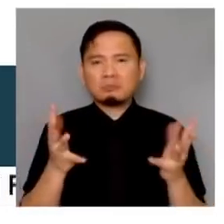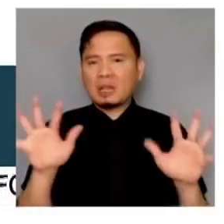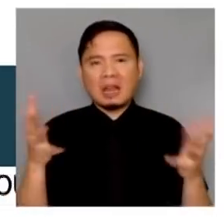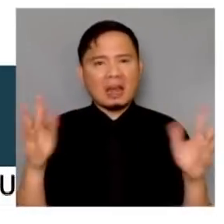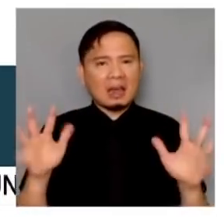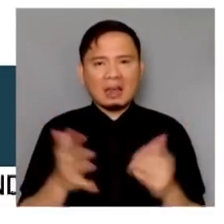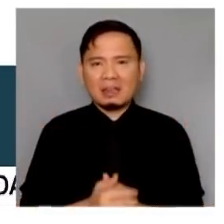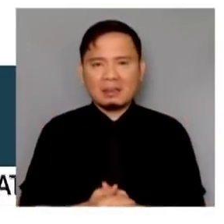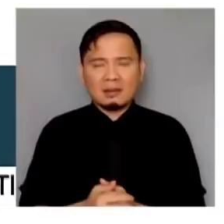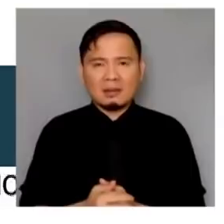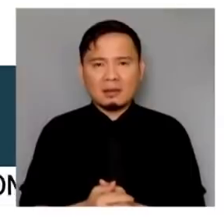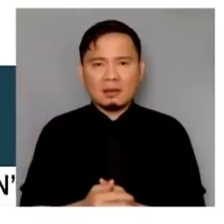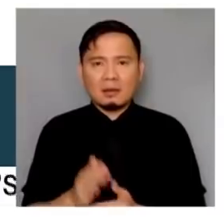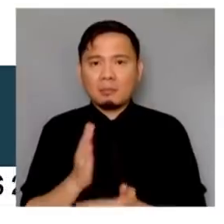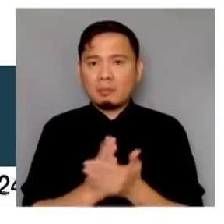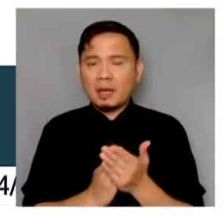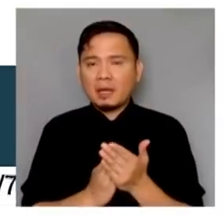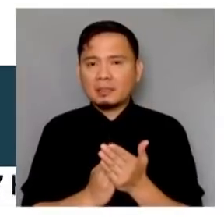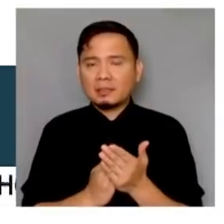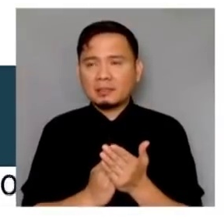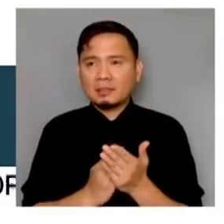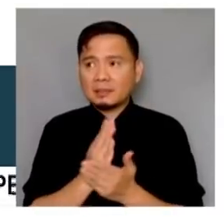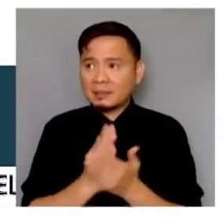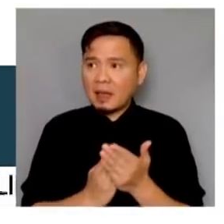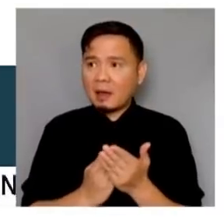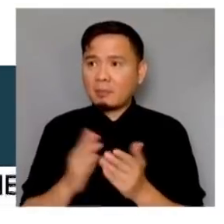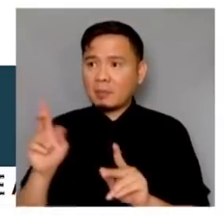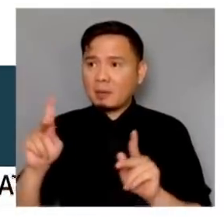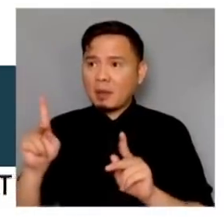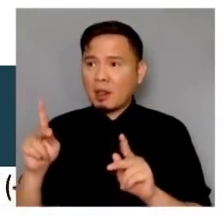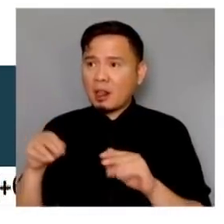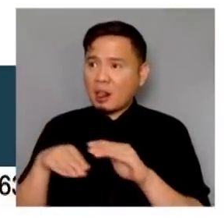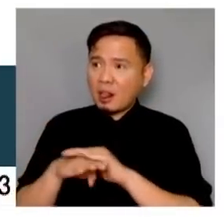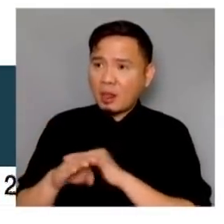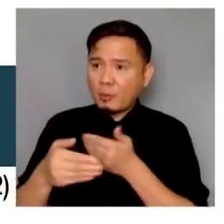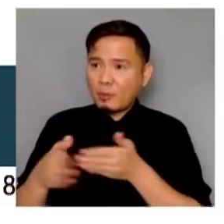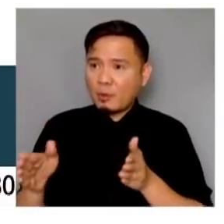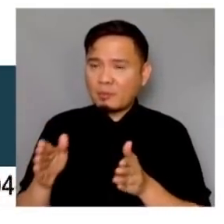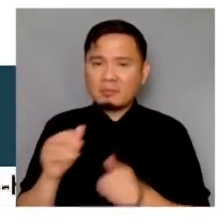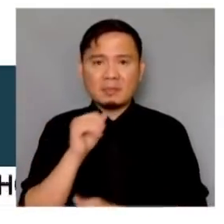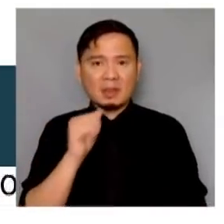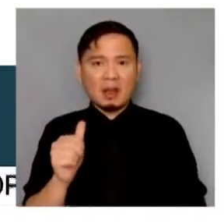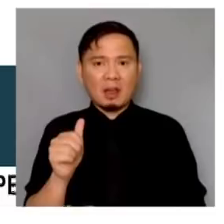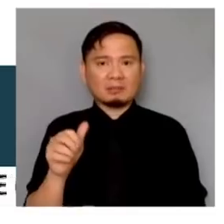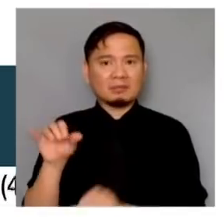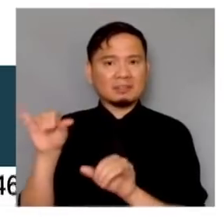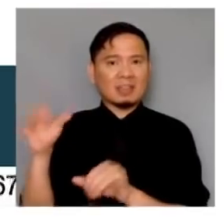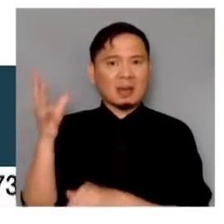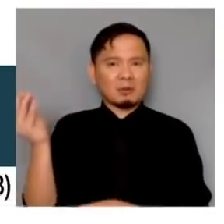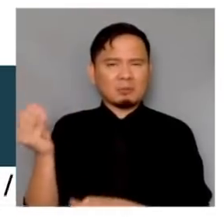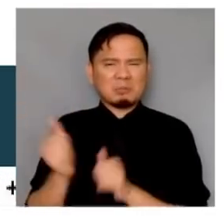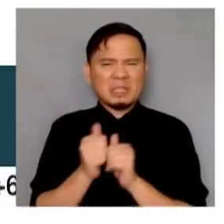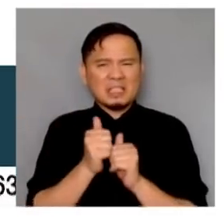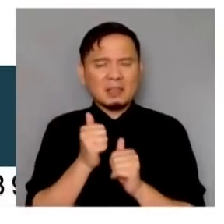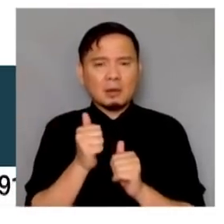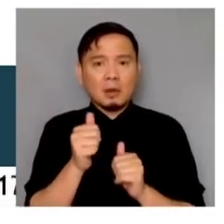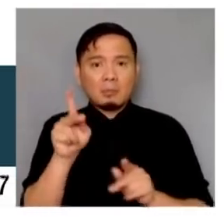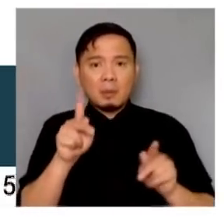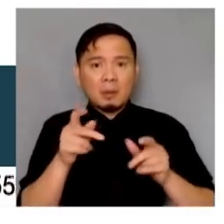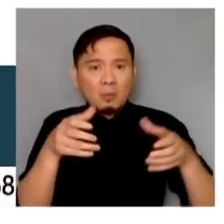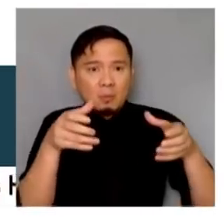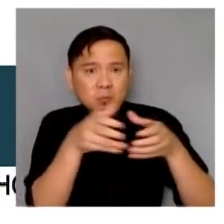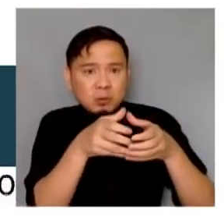go into the room. So it was really something that was, I think, kept between and among those who were supposed to be